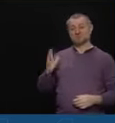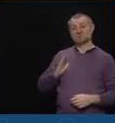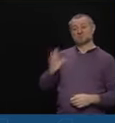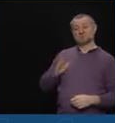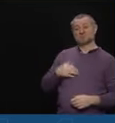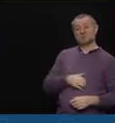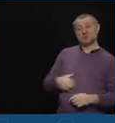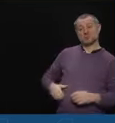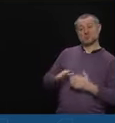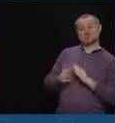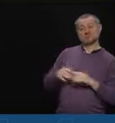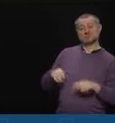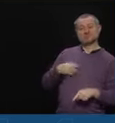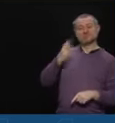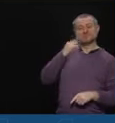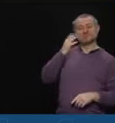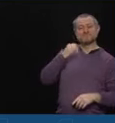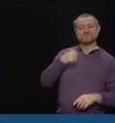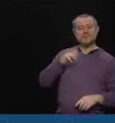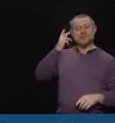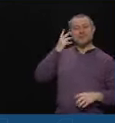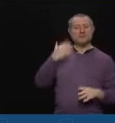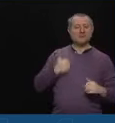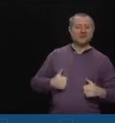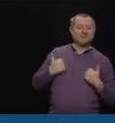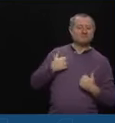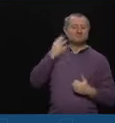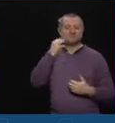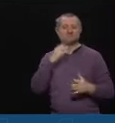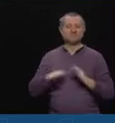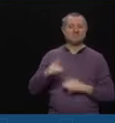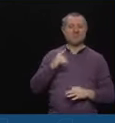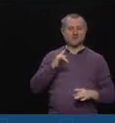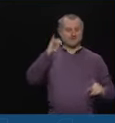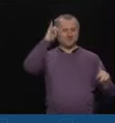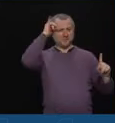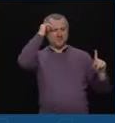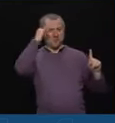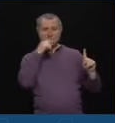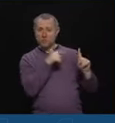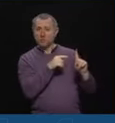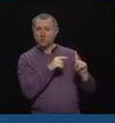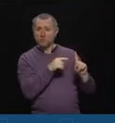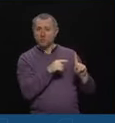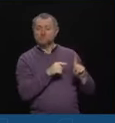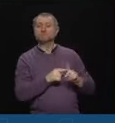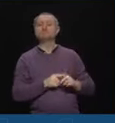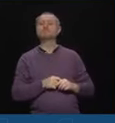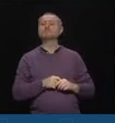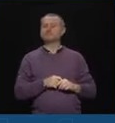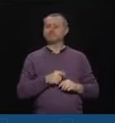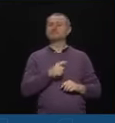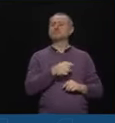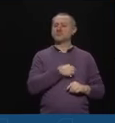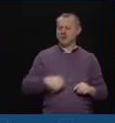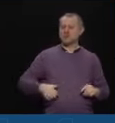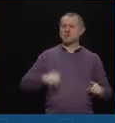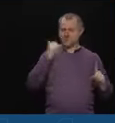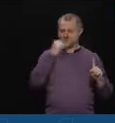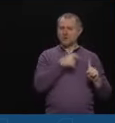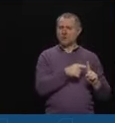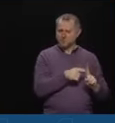and past political life with at Buffalo, I believe it was Buffalo, New York. And so, you know, I'm just